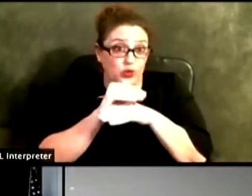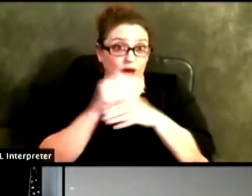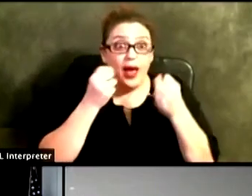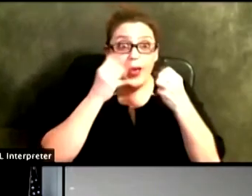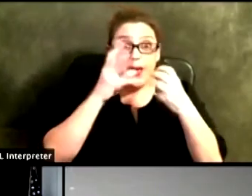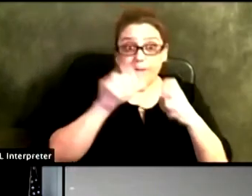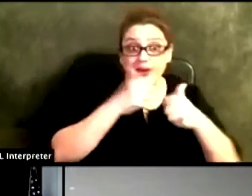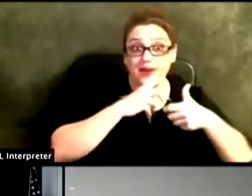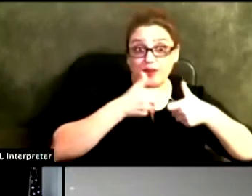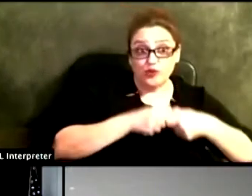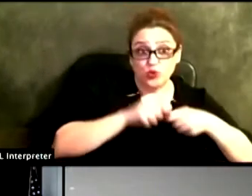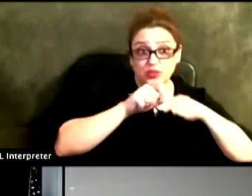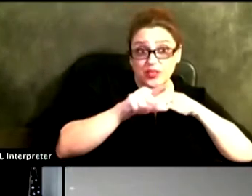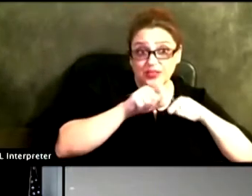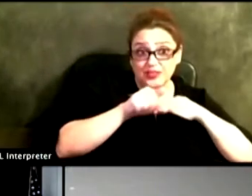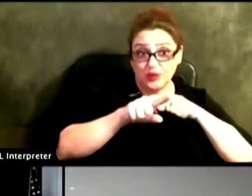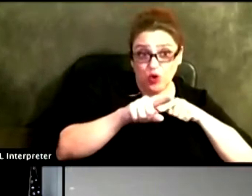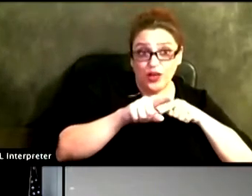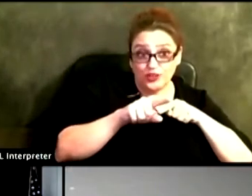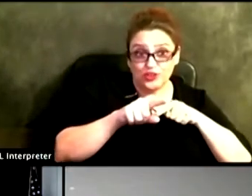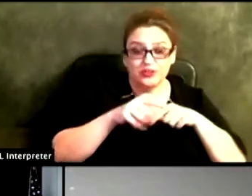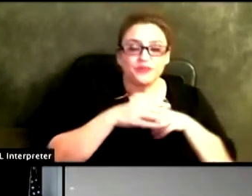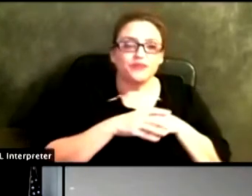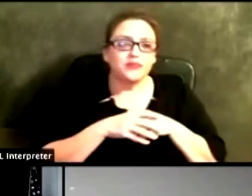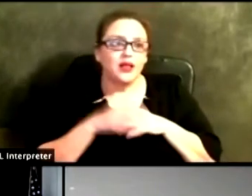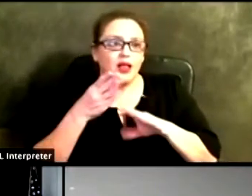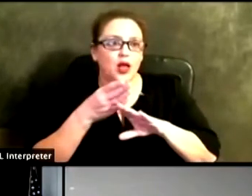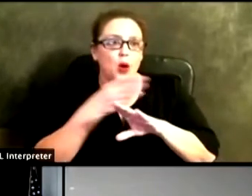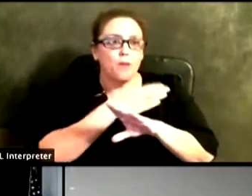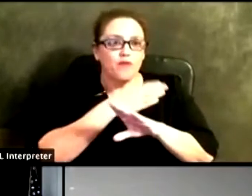without being dialed in. Before we close, I